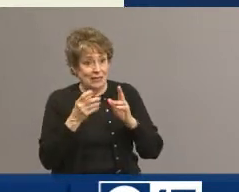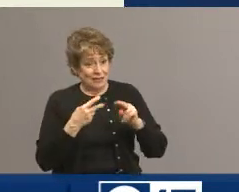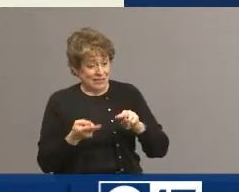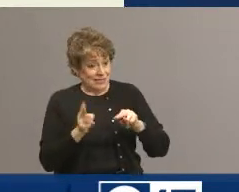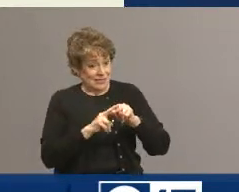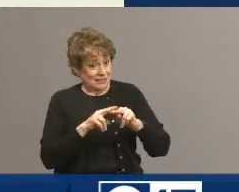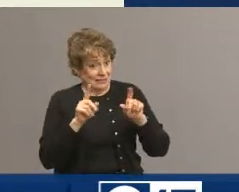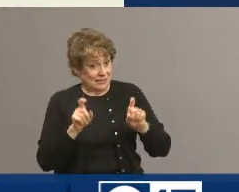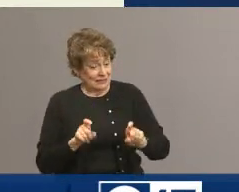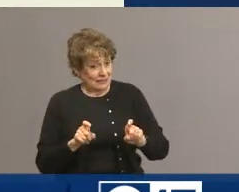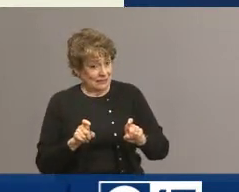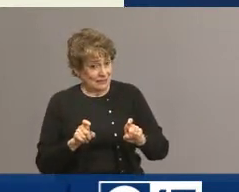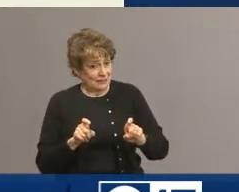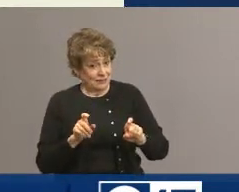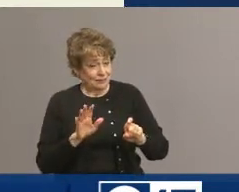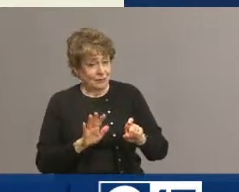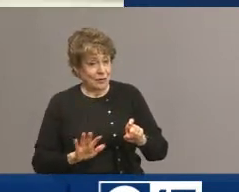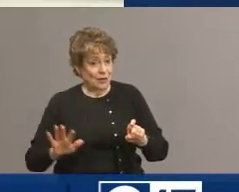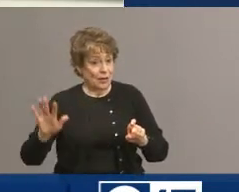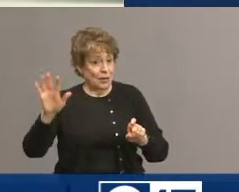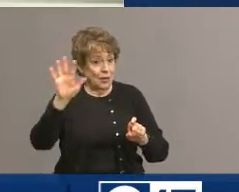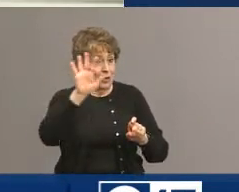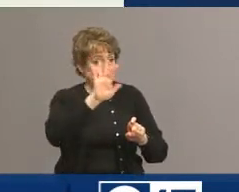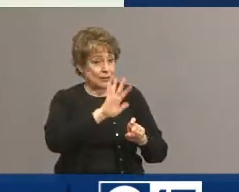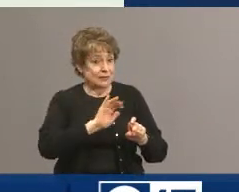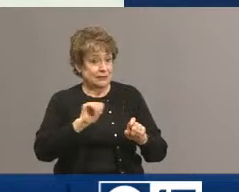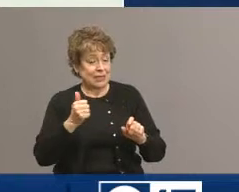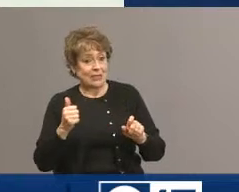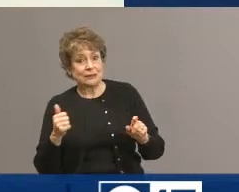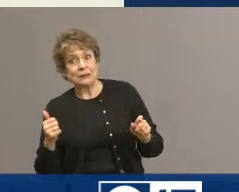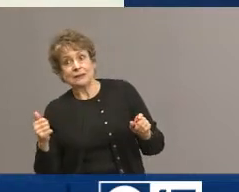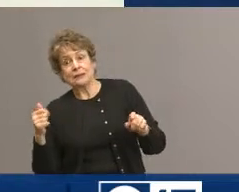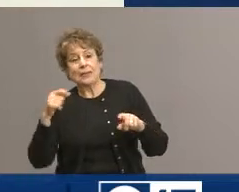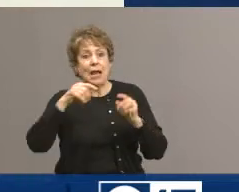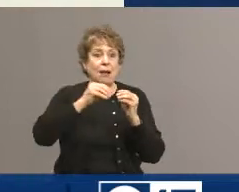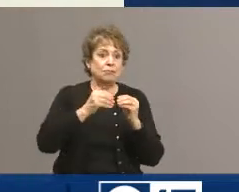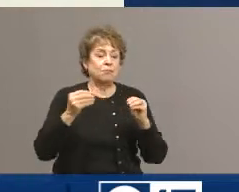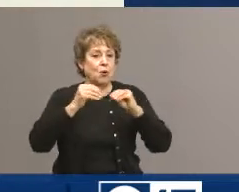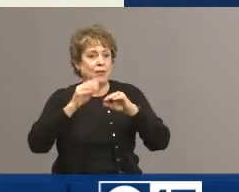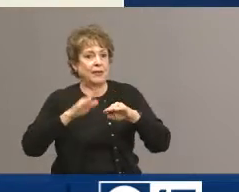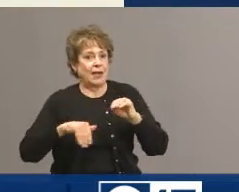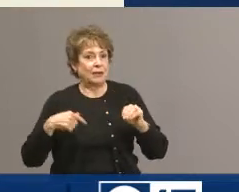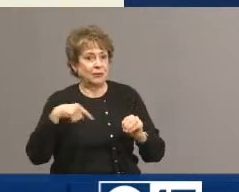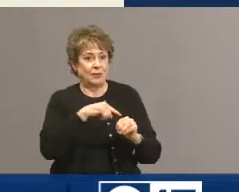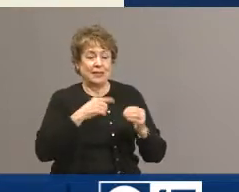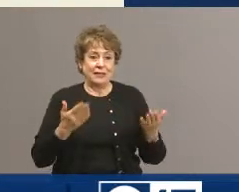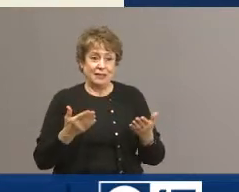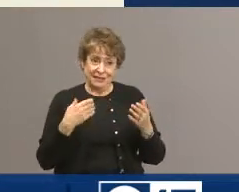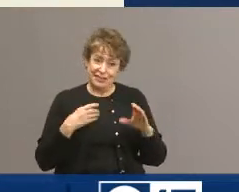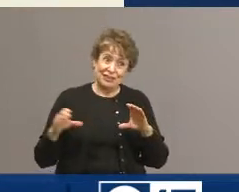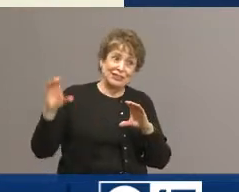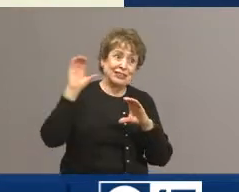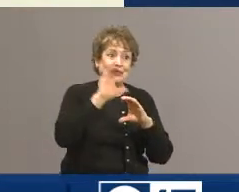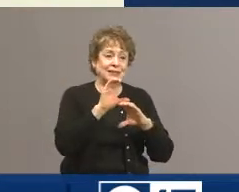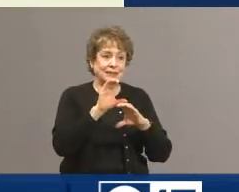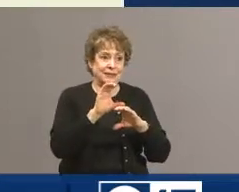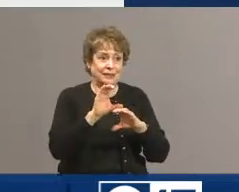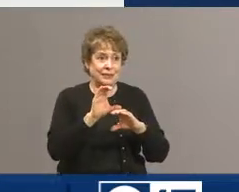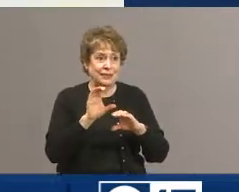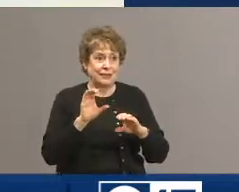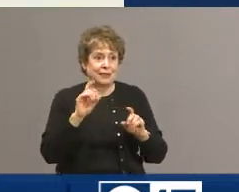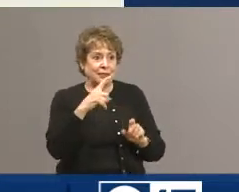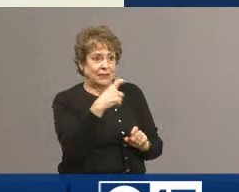expand. Governor Dr. Christ, thanks for taking our questions. I know that today you're announcing